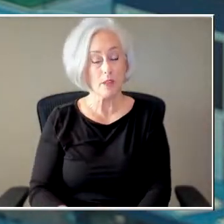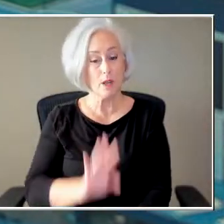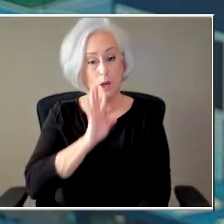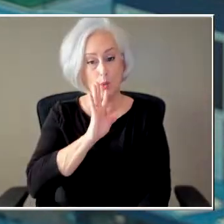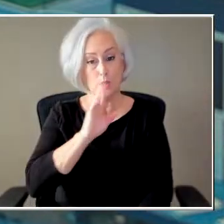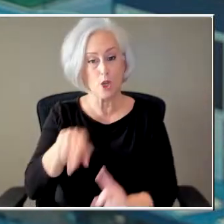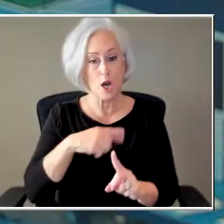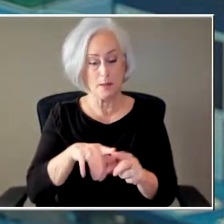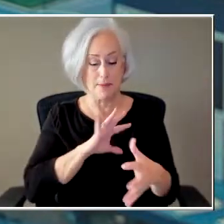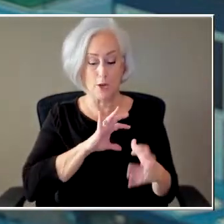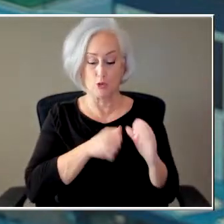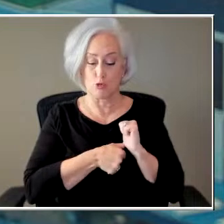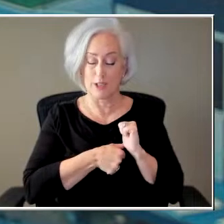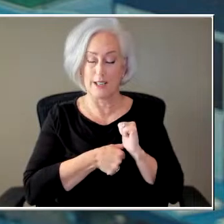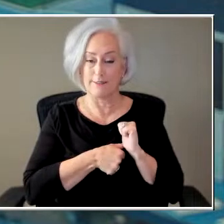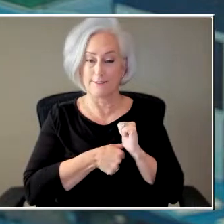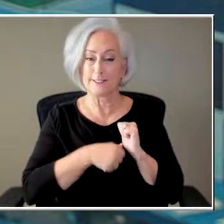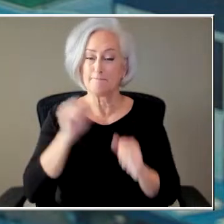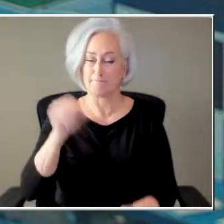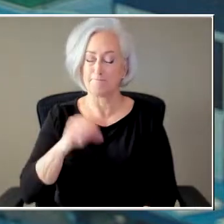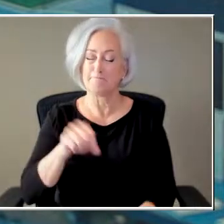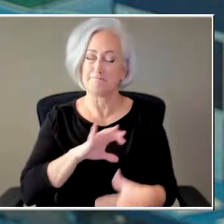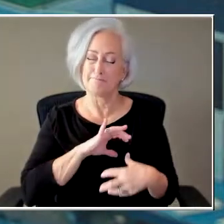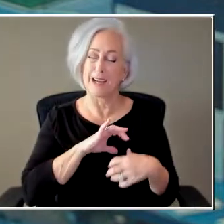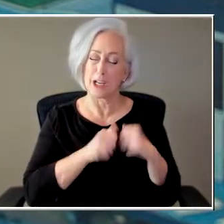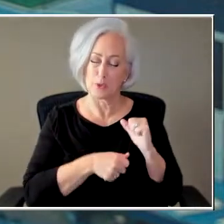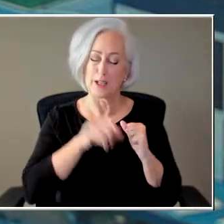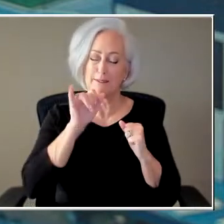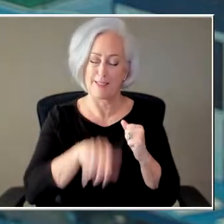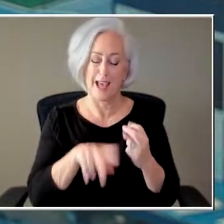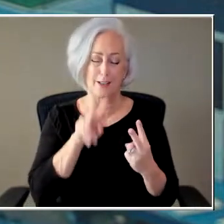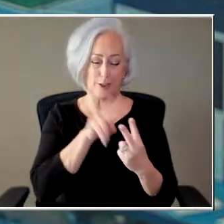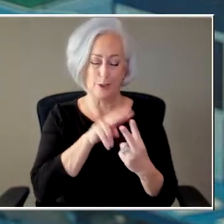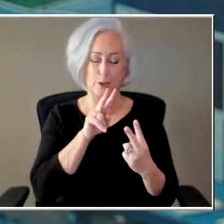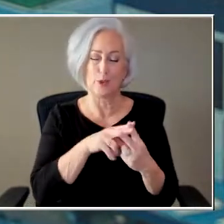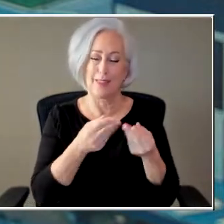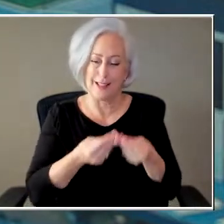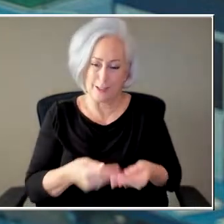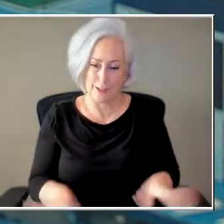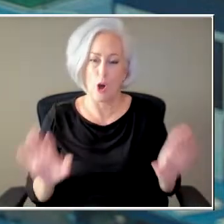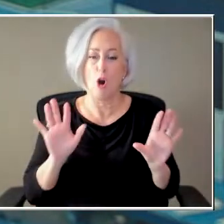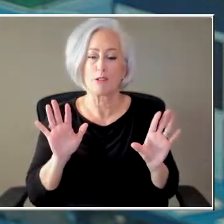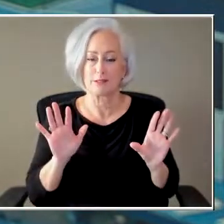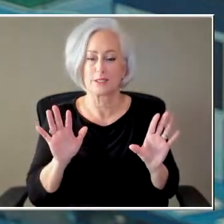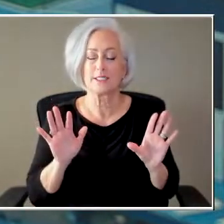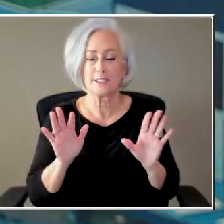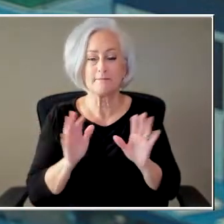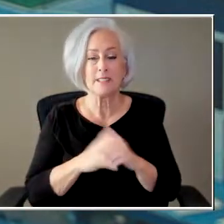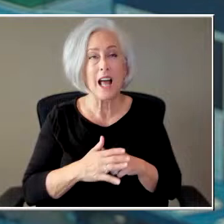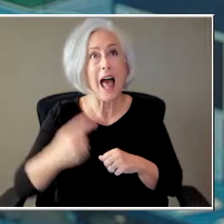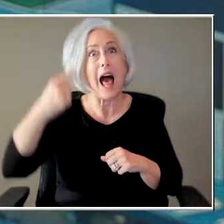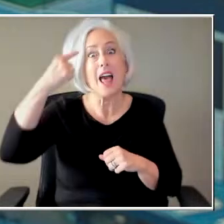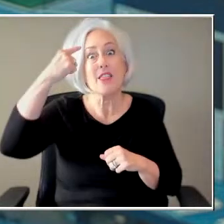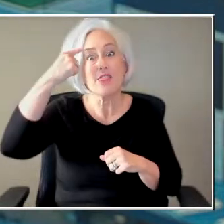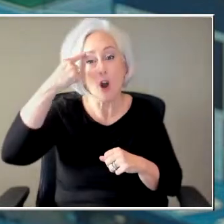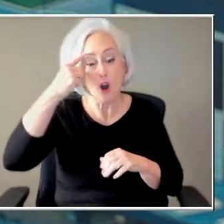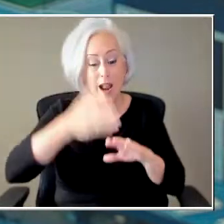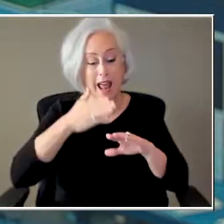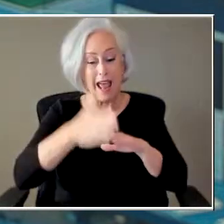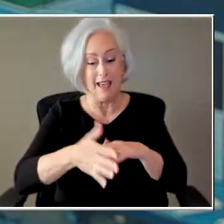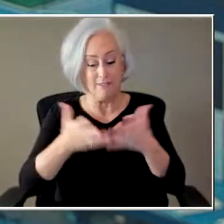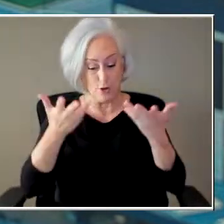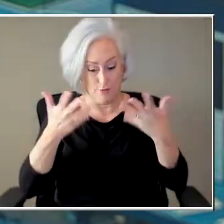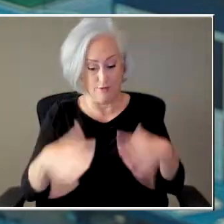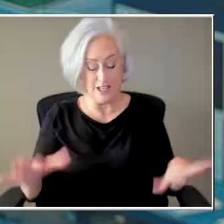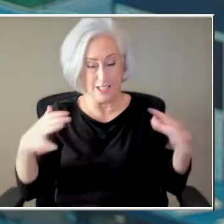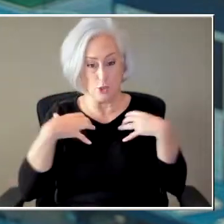and I definitely grieved over the loss of both those things because I really thought after recovering from my transplant that I could